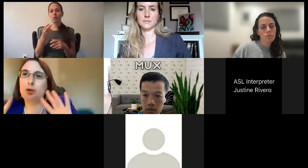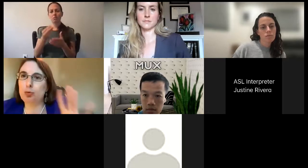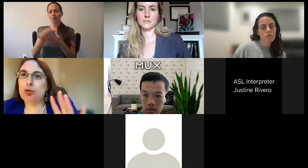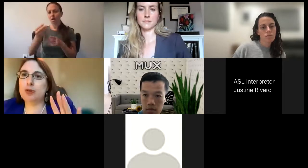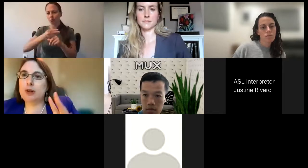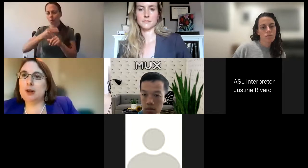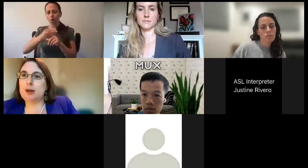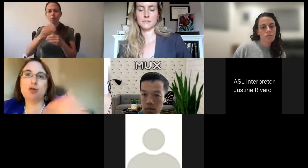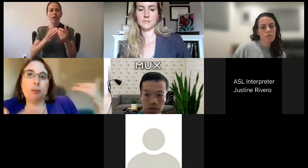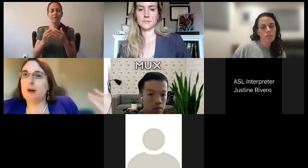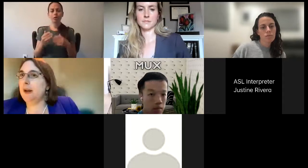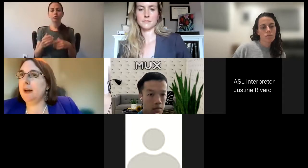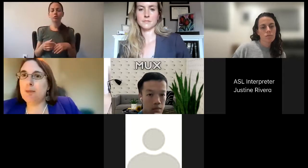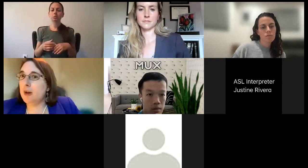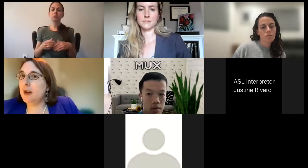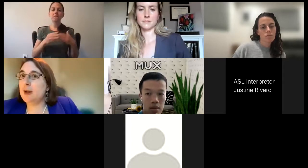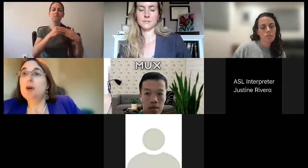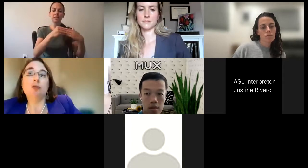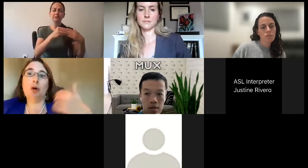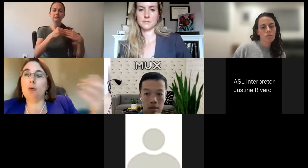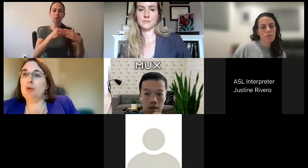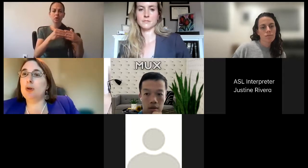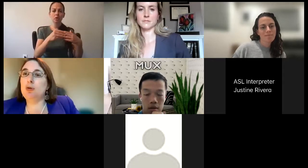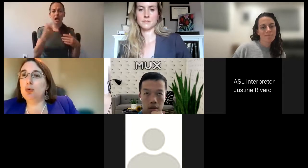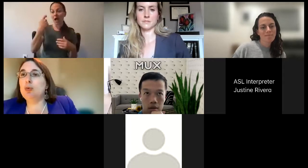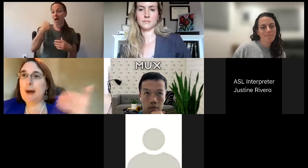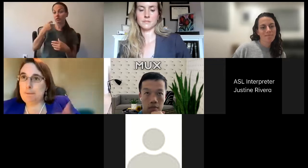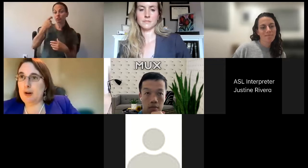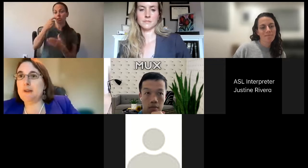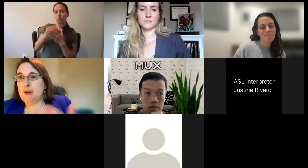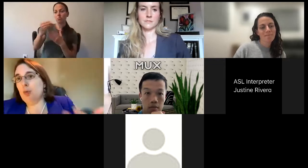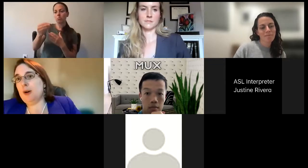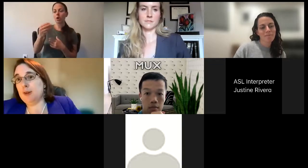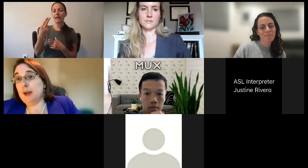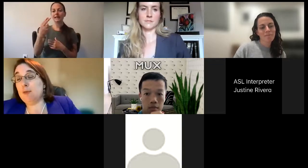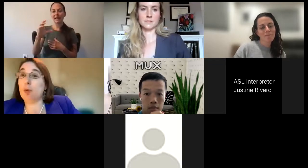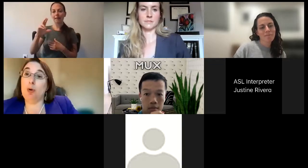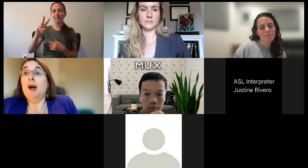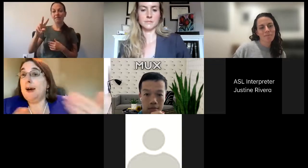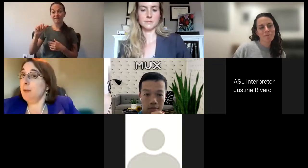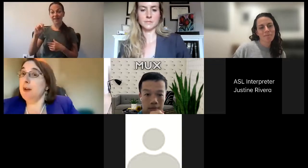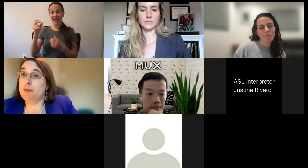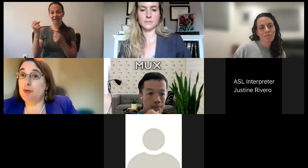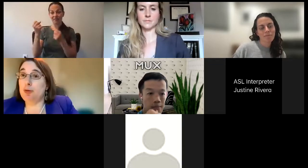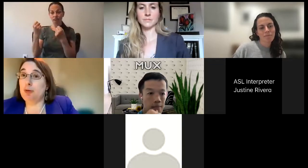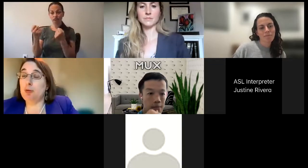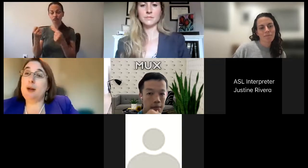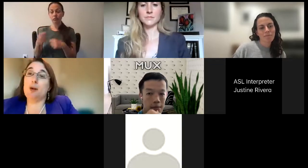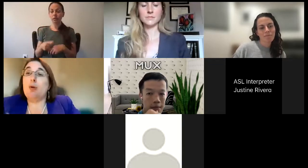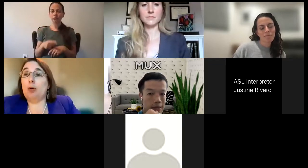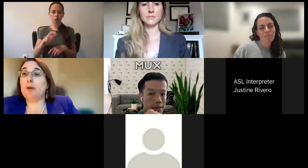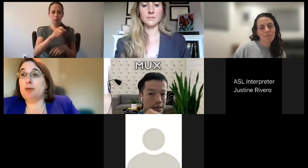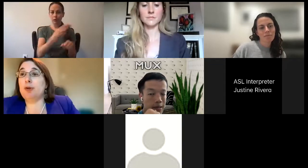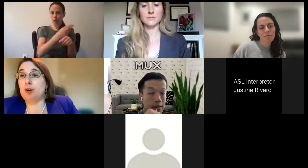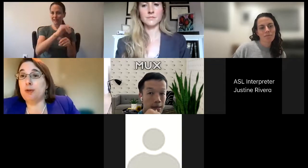very loosely, I just bought a handicap van. So you can use that money that you have saved or has been gifted to you, and it